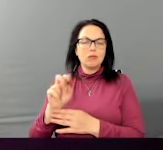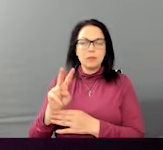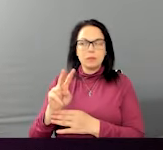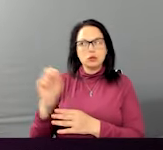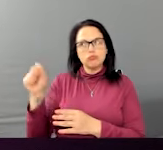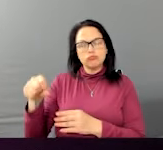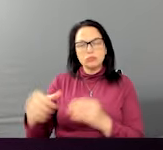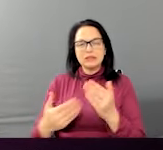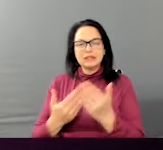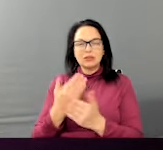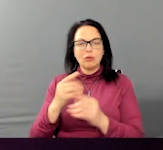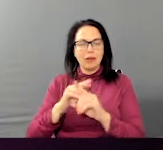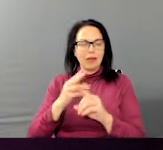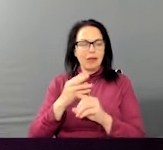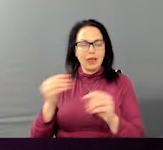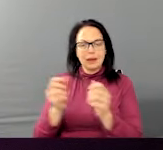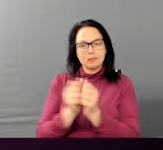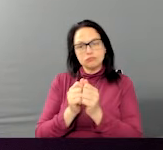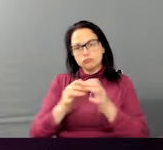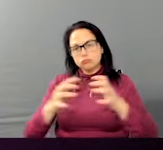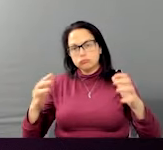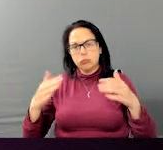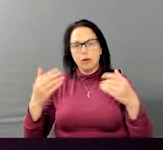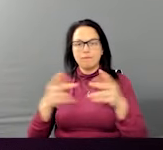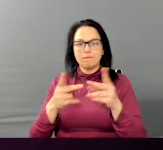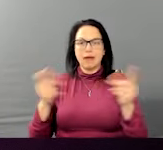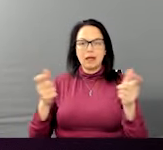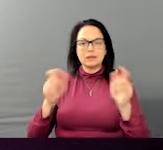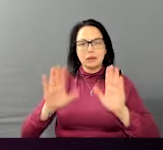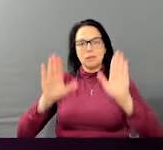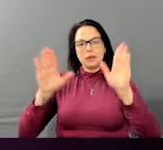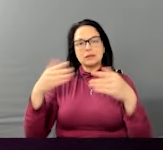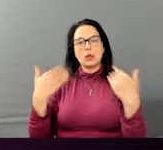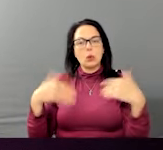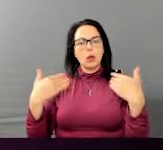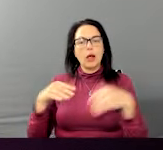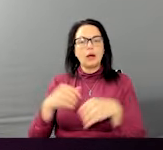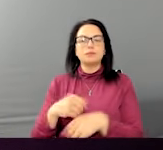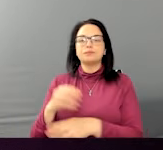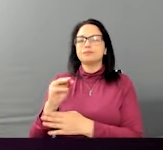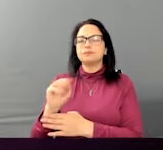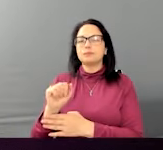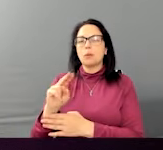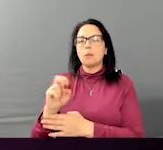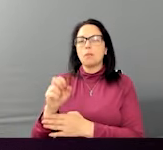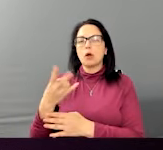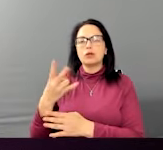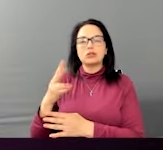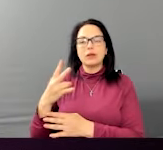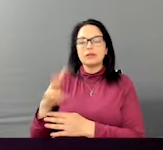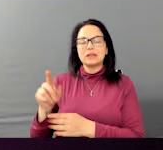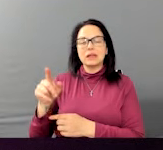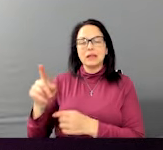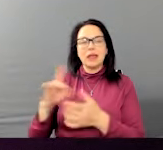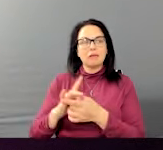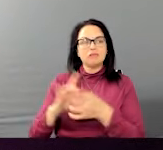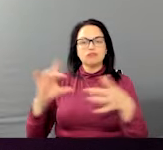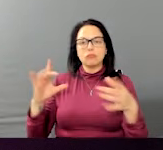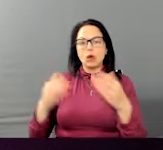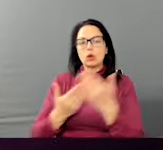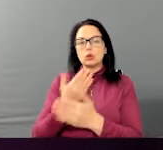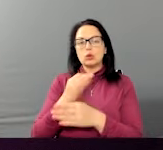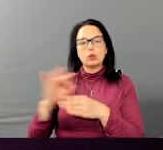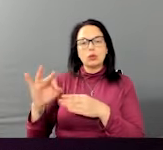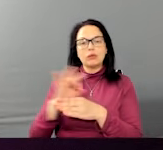but it's growing fast and it's amazing. Okay, so on March 17th, we released a new feature for that